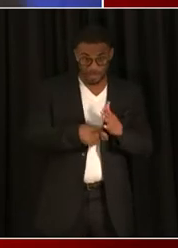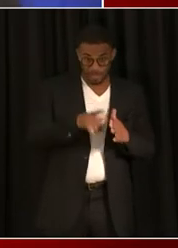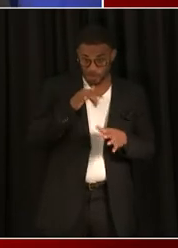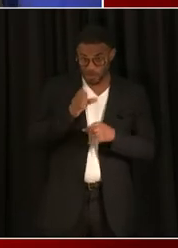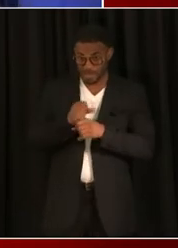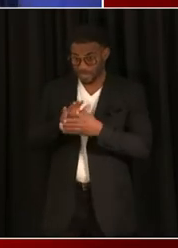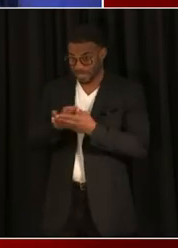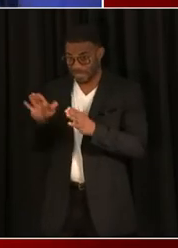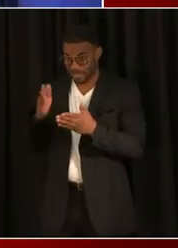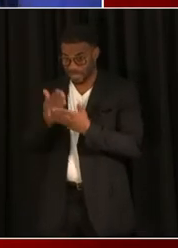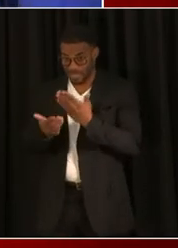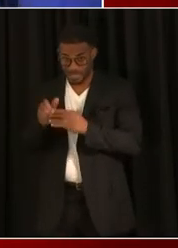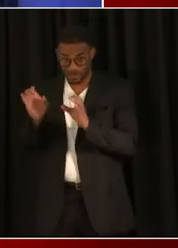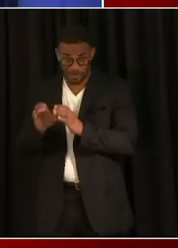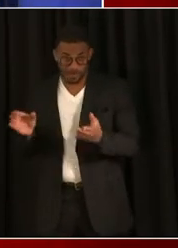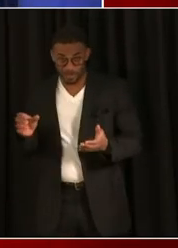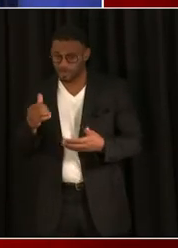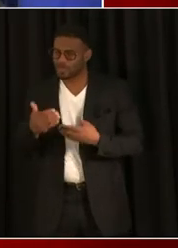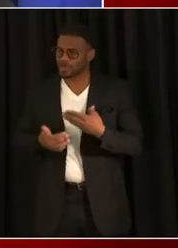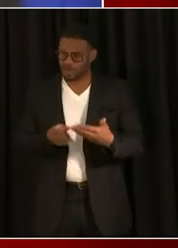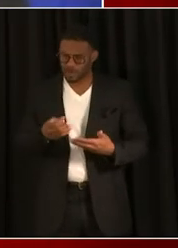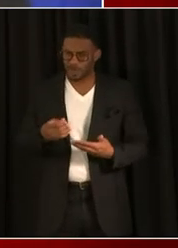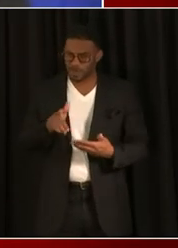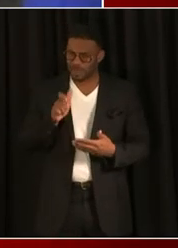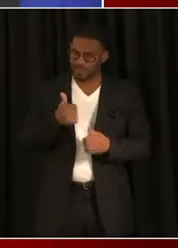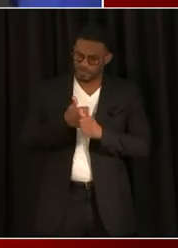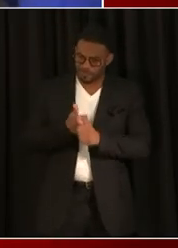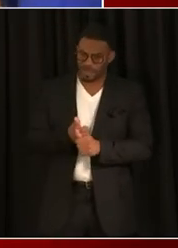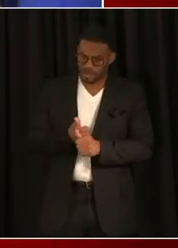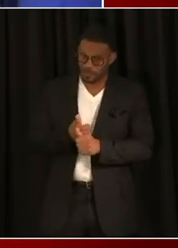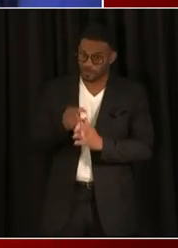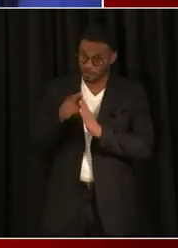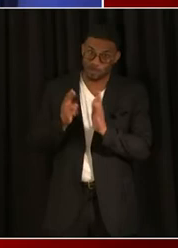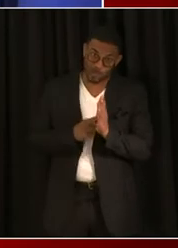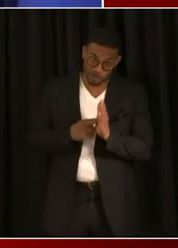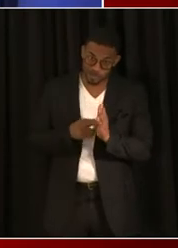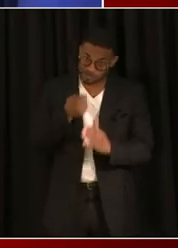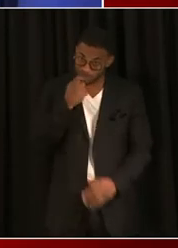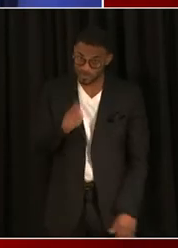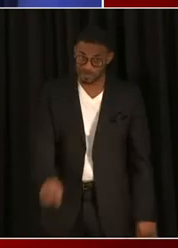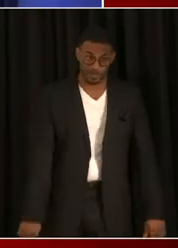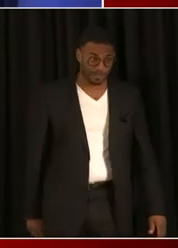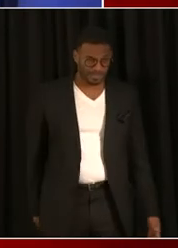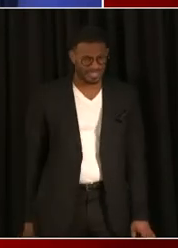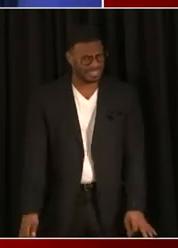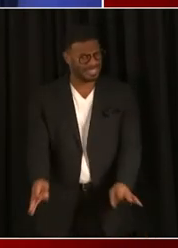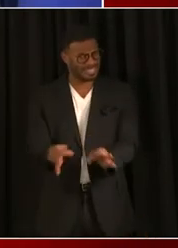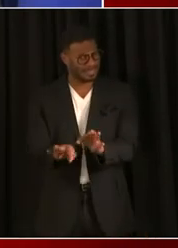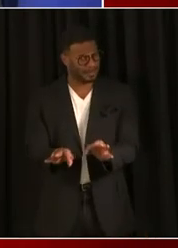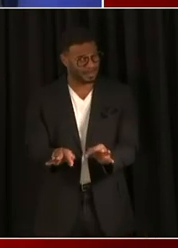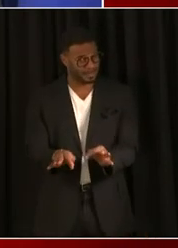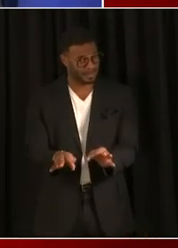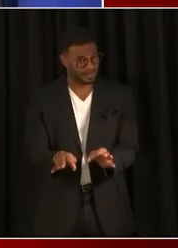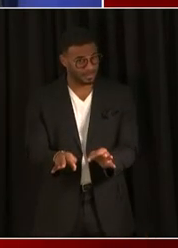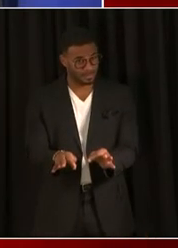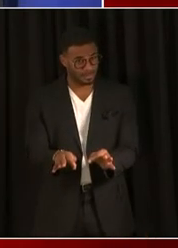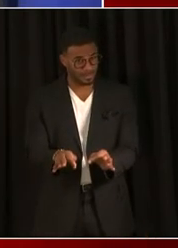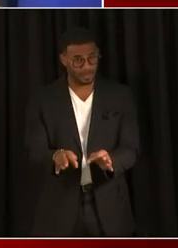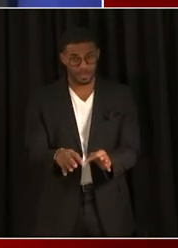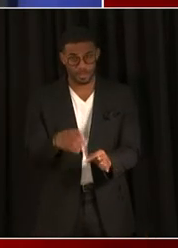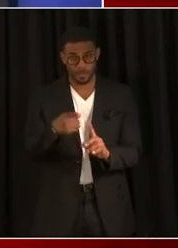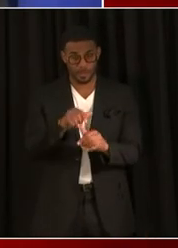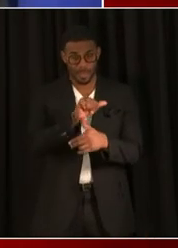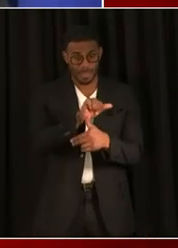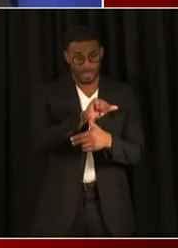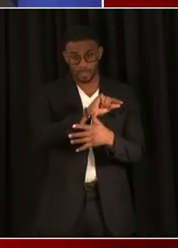you don't get the clean hand certificate. So you have to follow the rules. That's it. It's very simple,